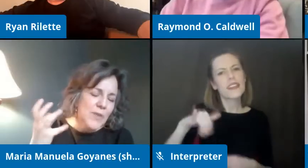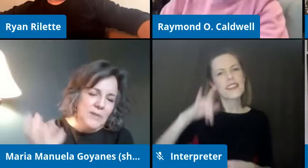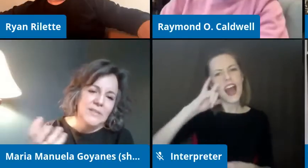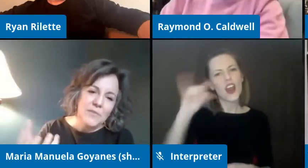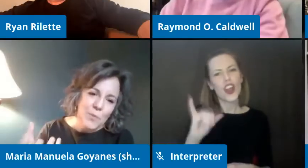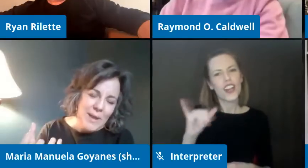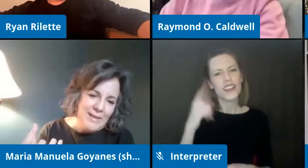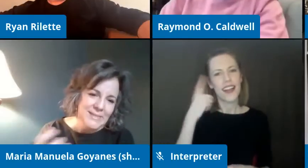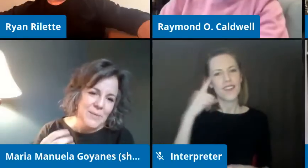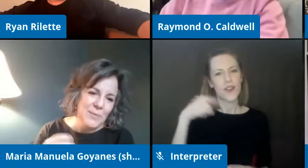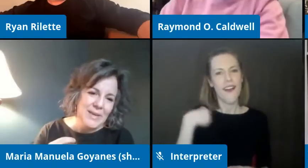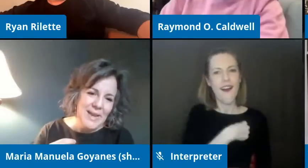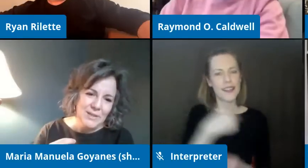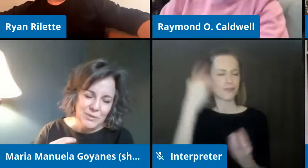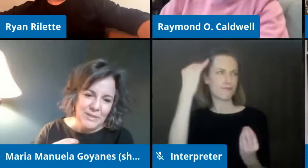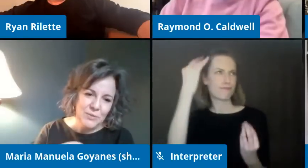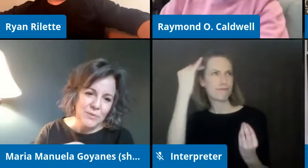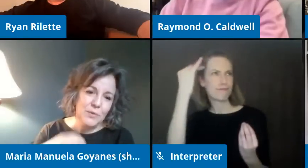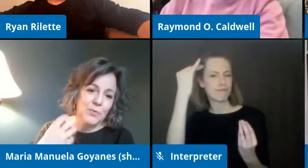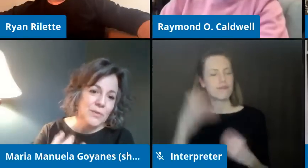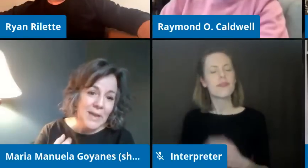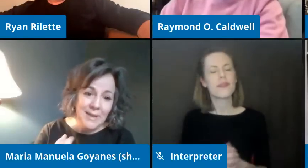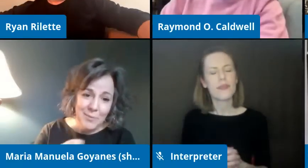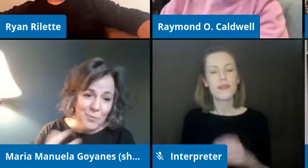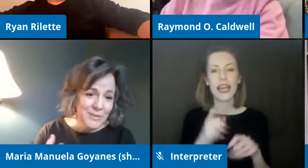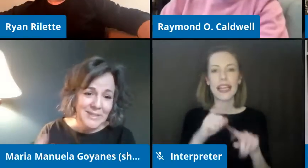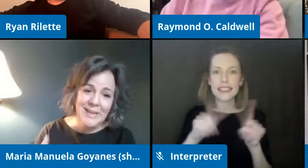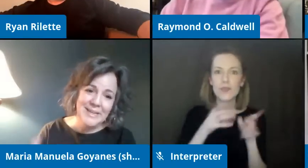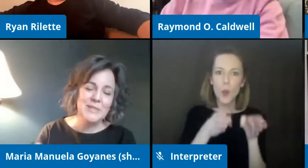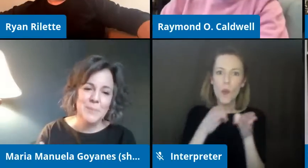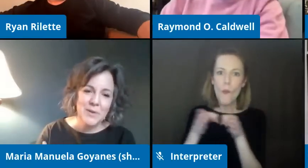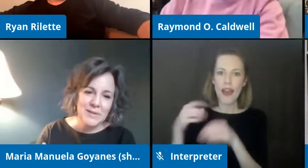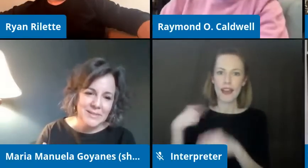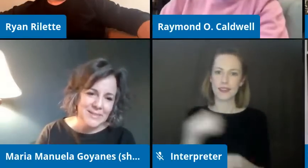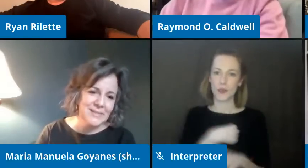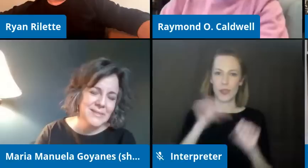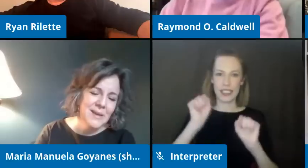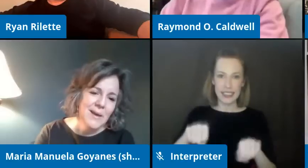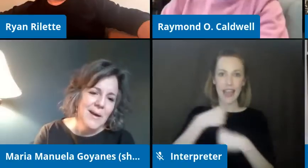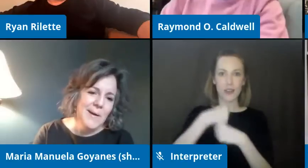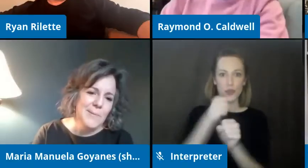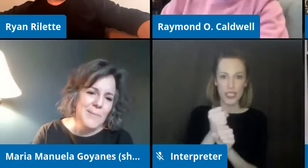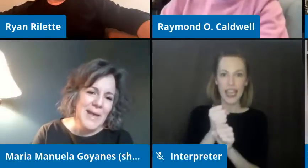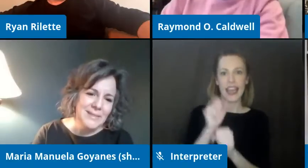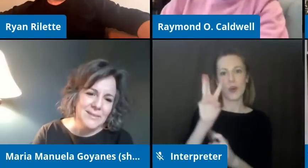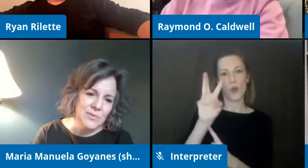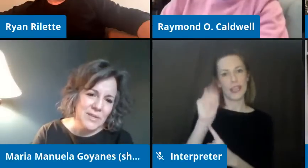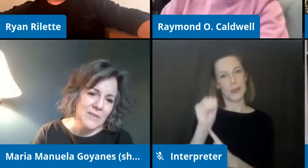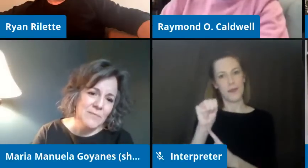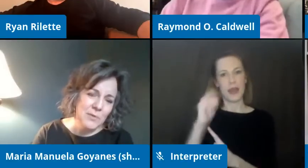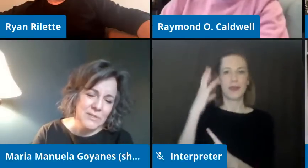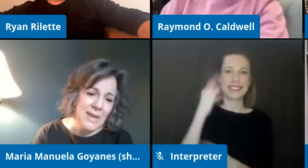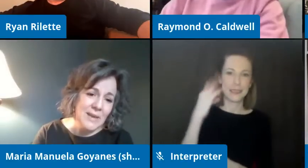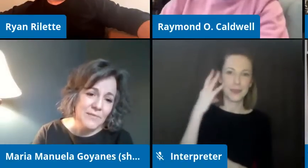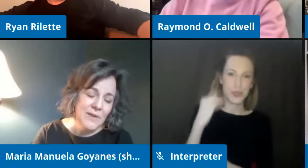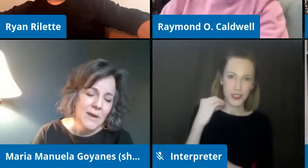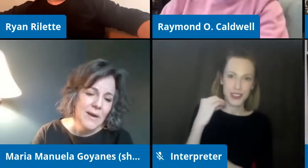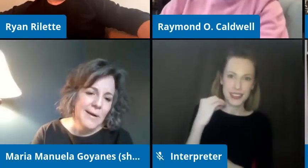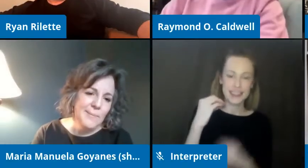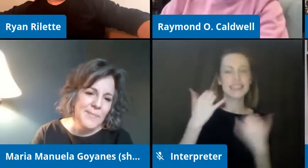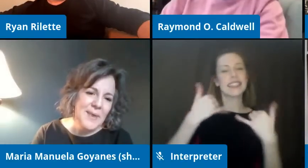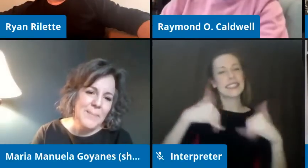And what are the different ways that we can actually sort of create Woolley-like experiences and still keep folks